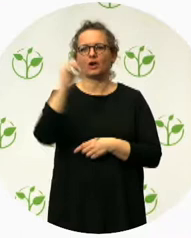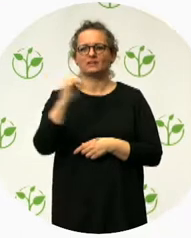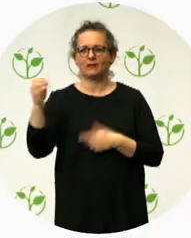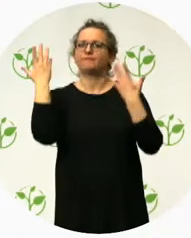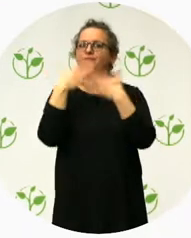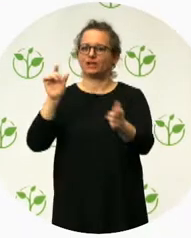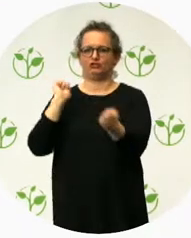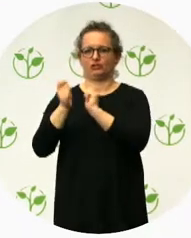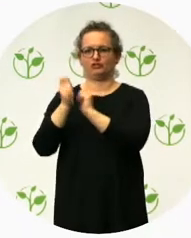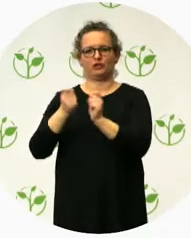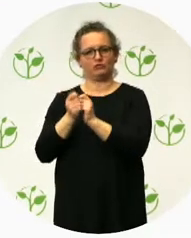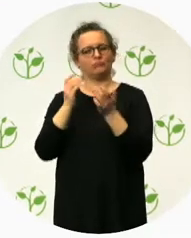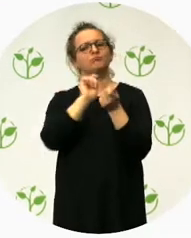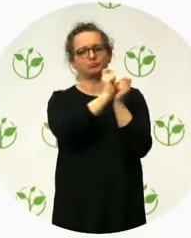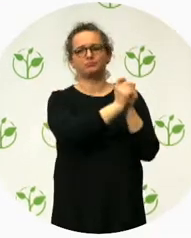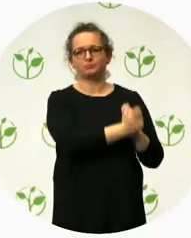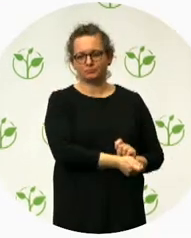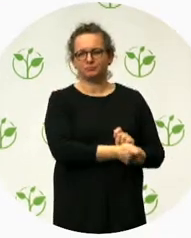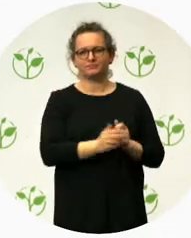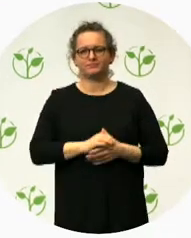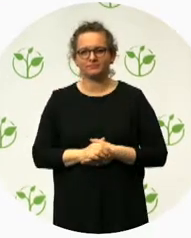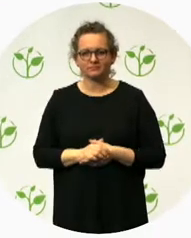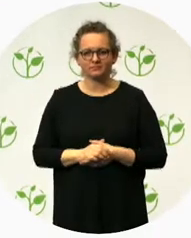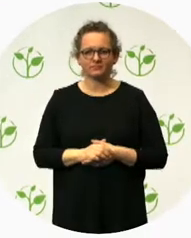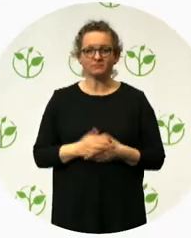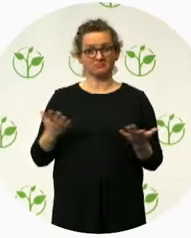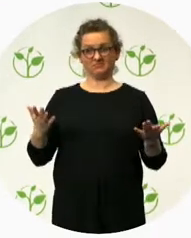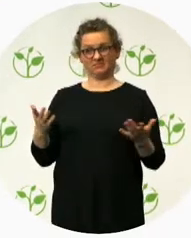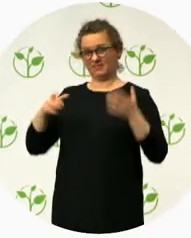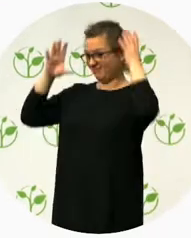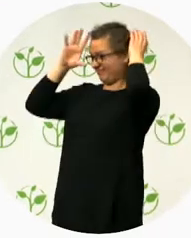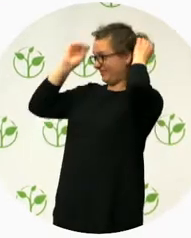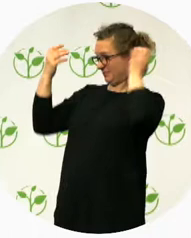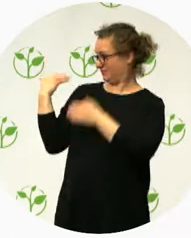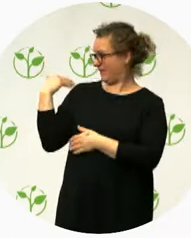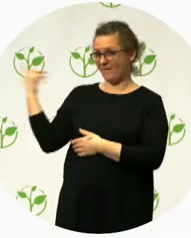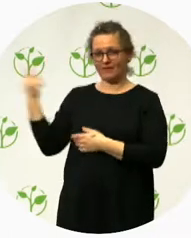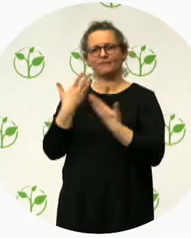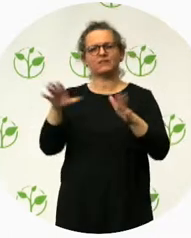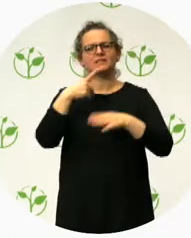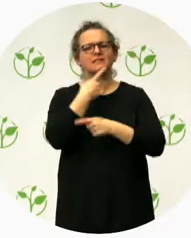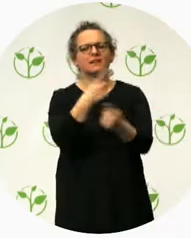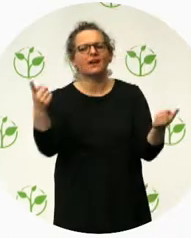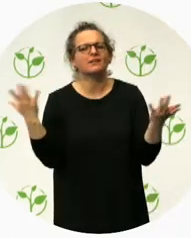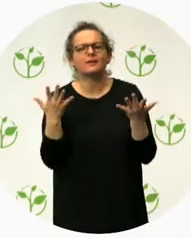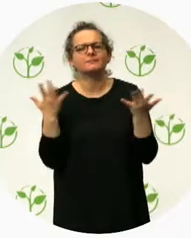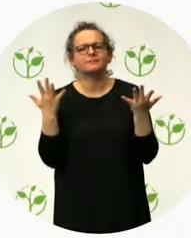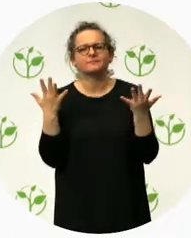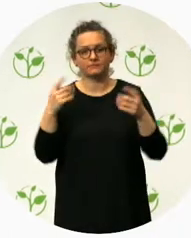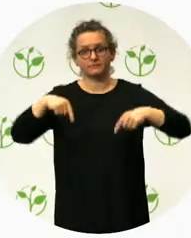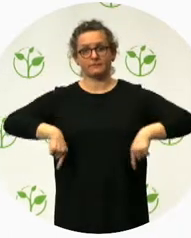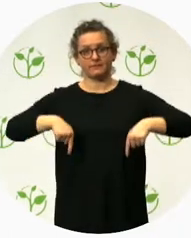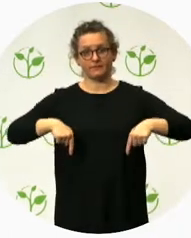Austrian guardianship law in line with the principles of Article 12 of the Convention, focusing